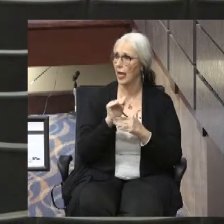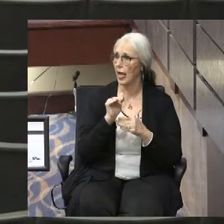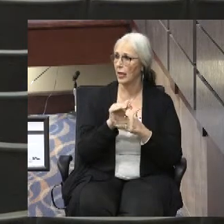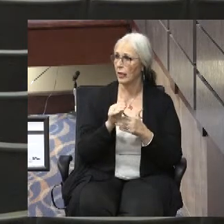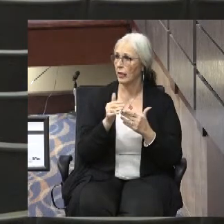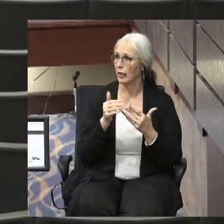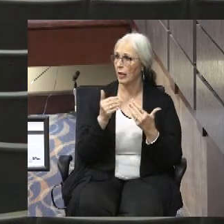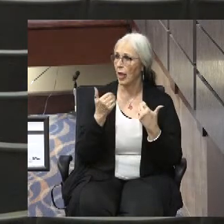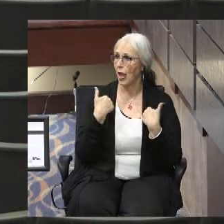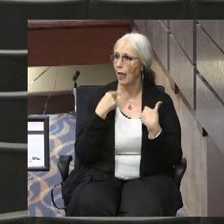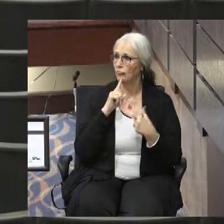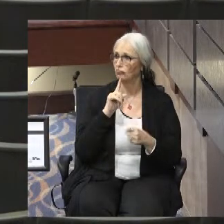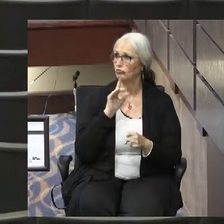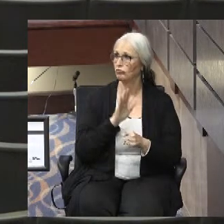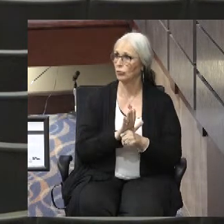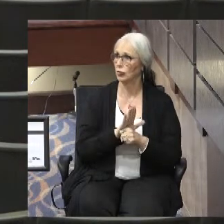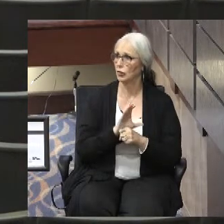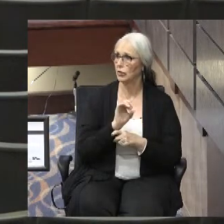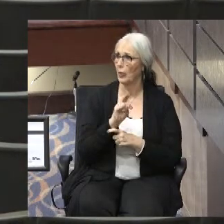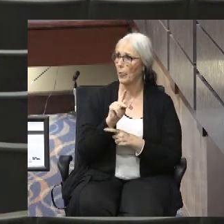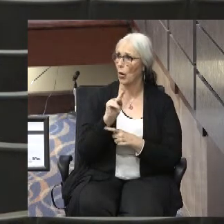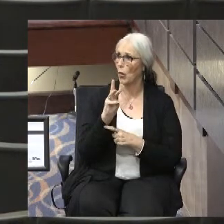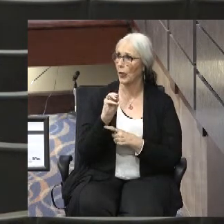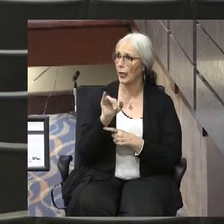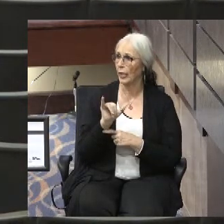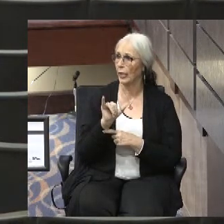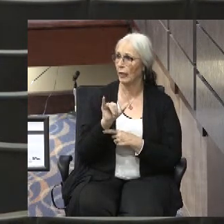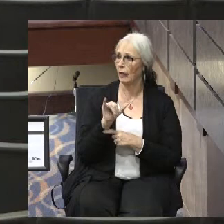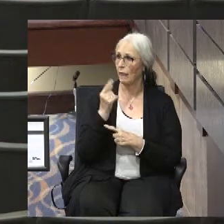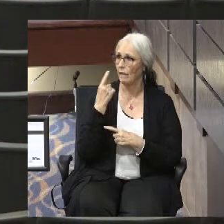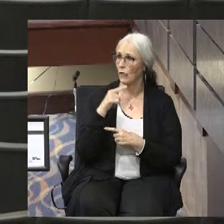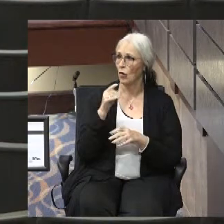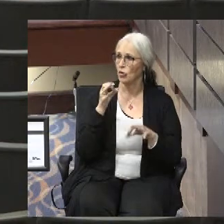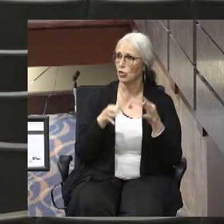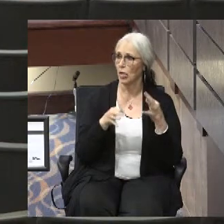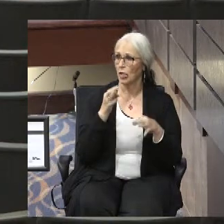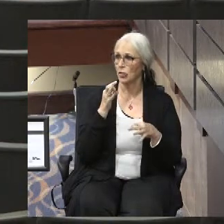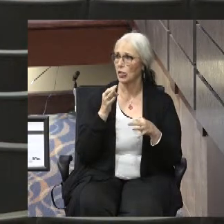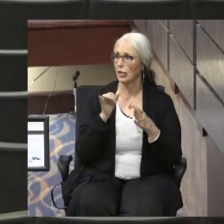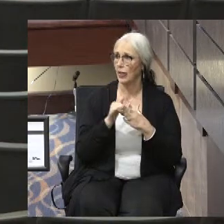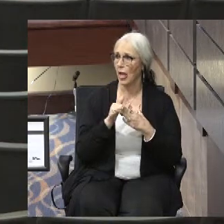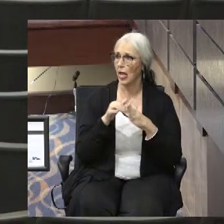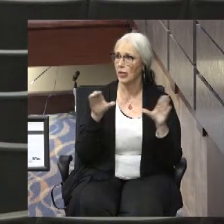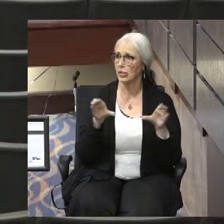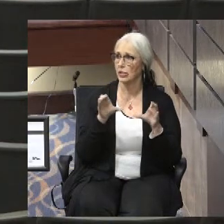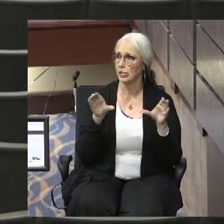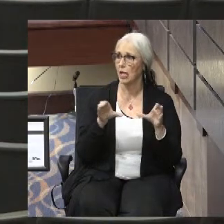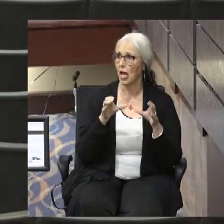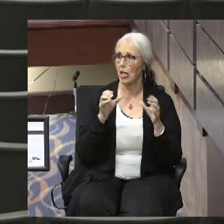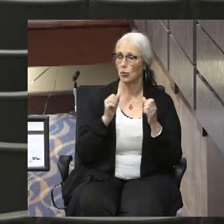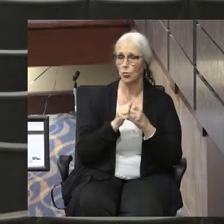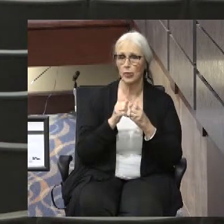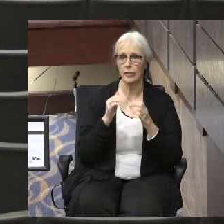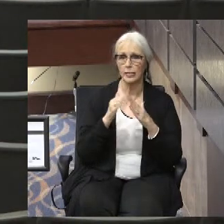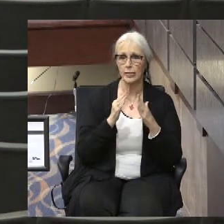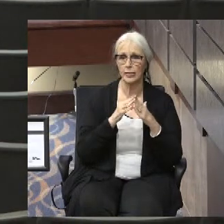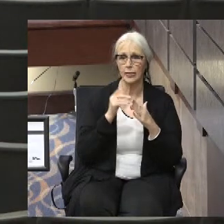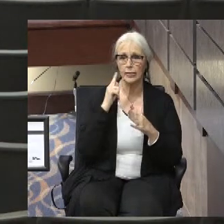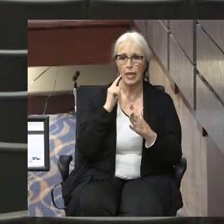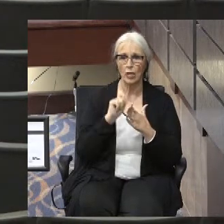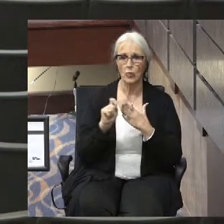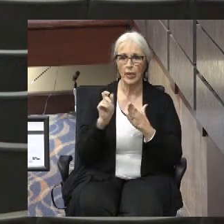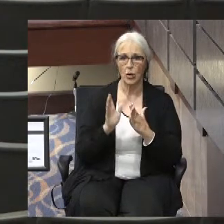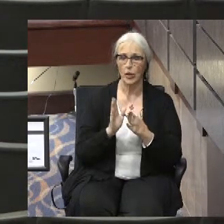a swearing-in ceremony for our municipal judge. And I believe that is going to be done by our city secretary, Michelle Hicks.